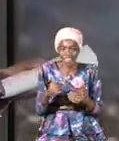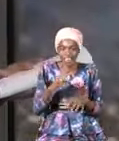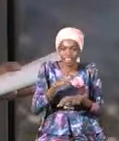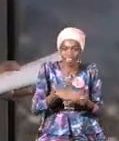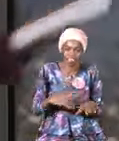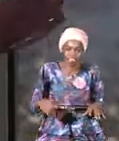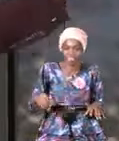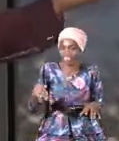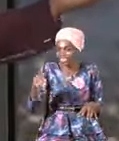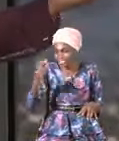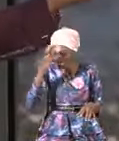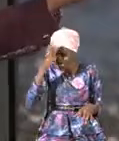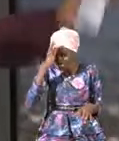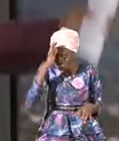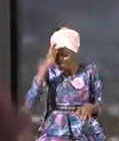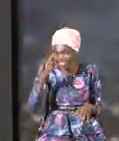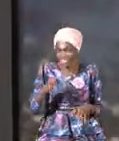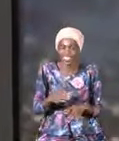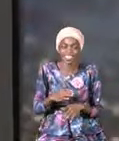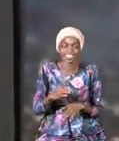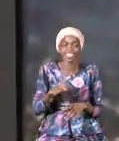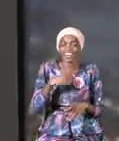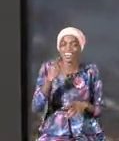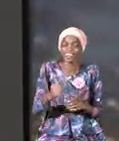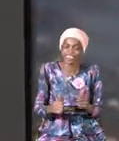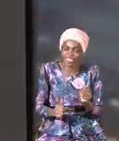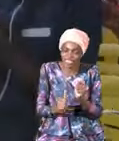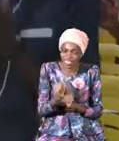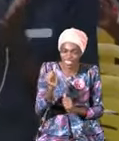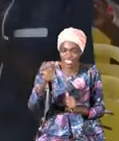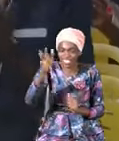daddy, biggest daddy.